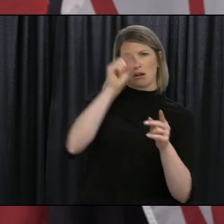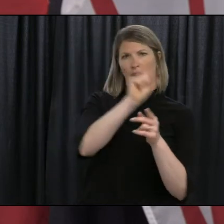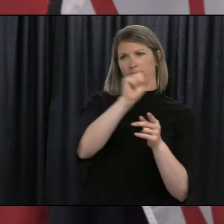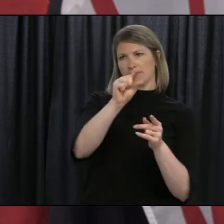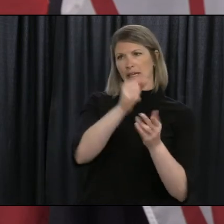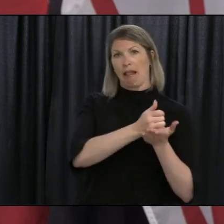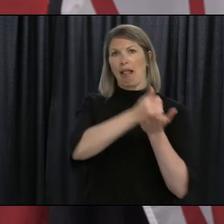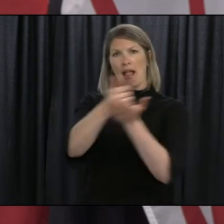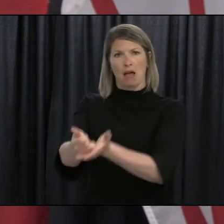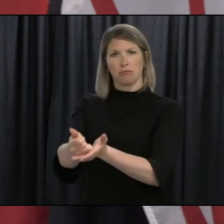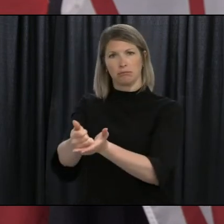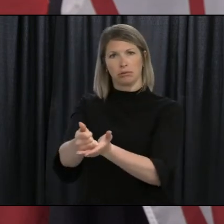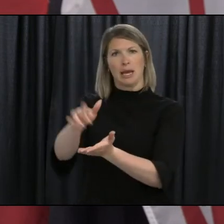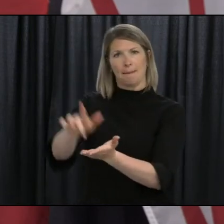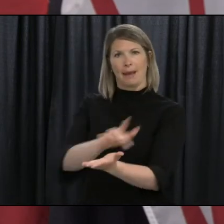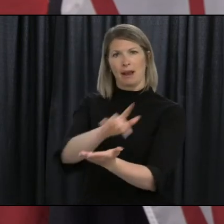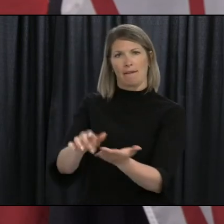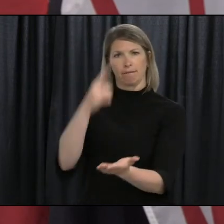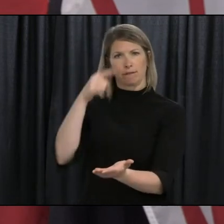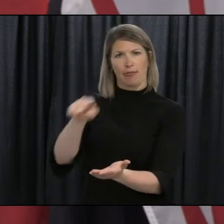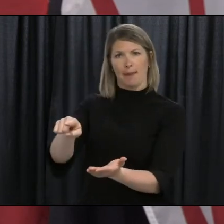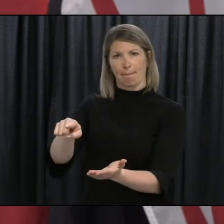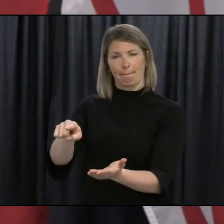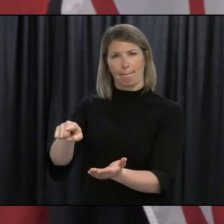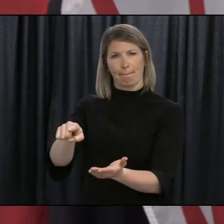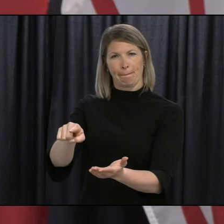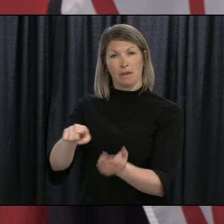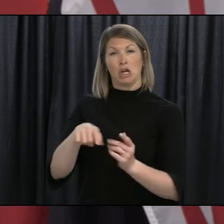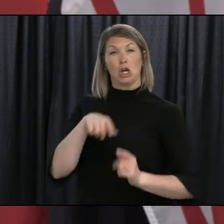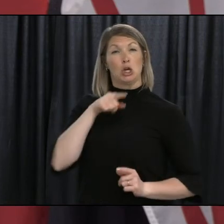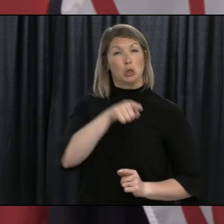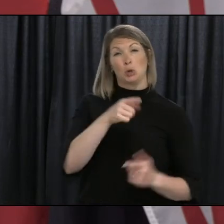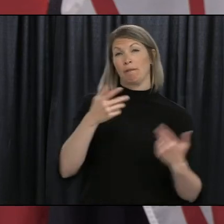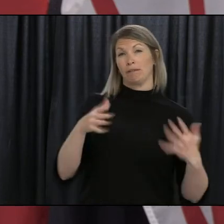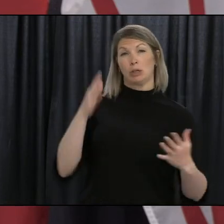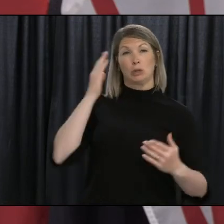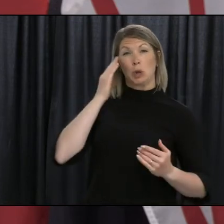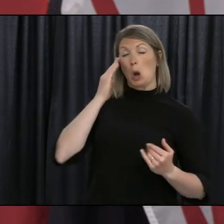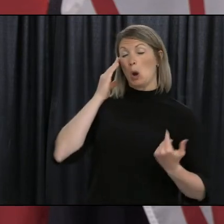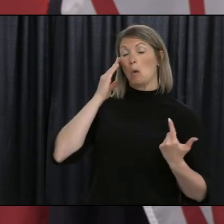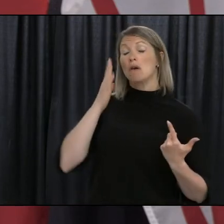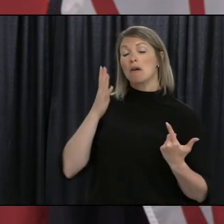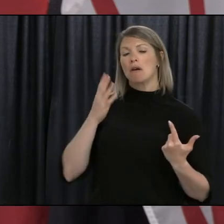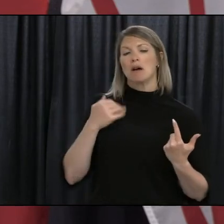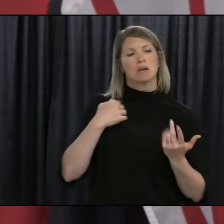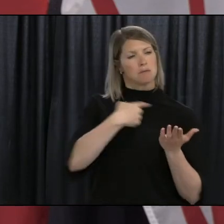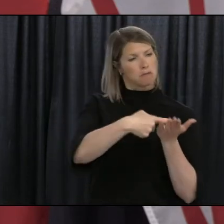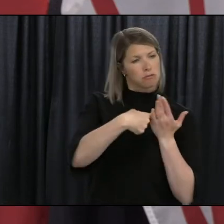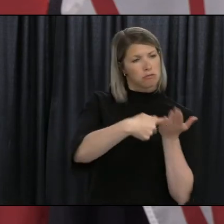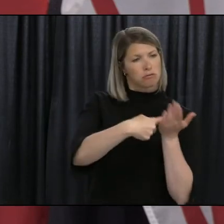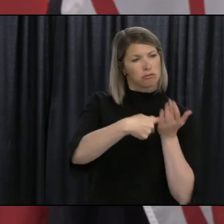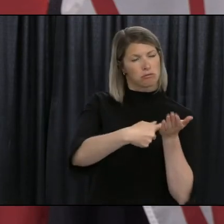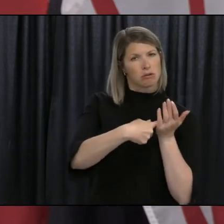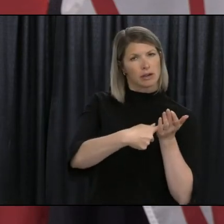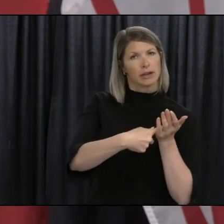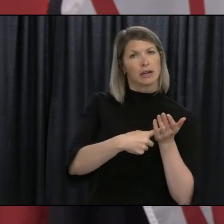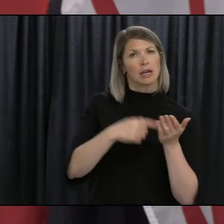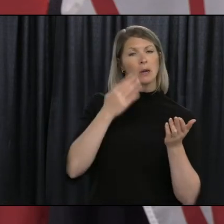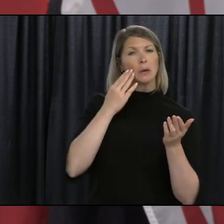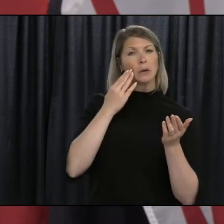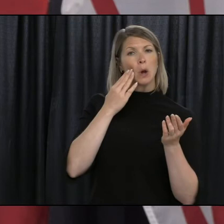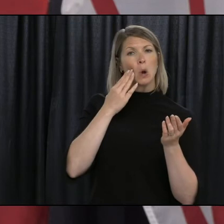is, how can we make the spending reductions that might be required of us, given that you negotiated away the flexibility to reduce the size